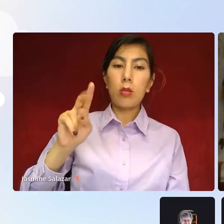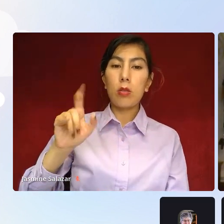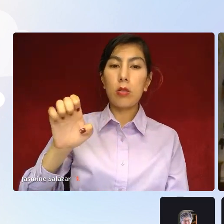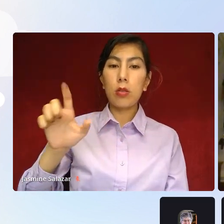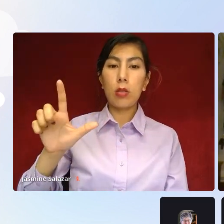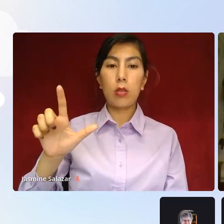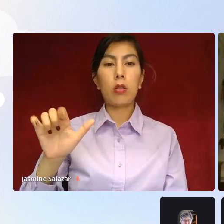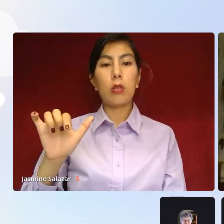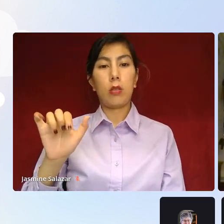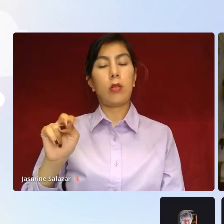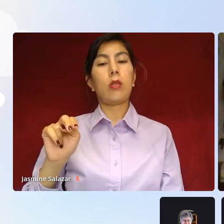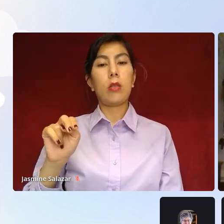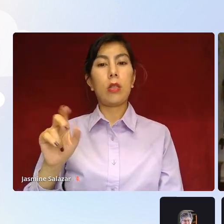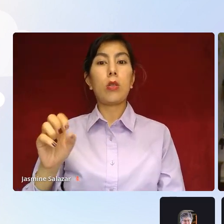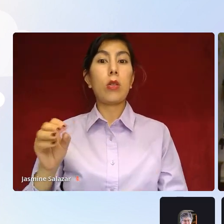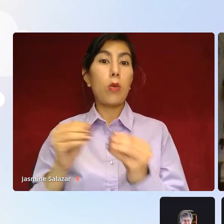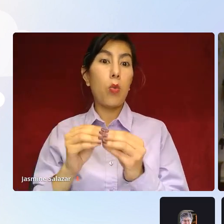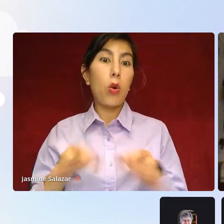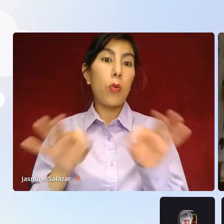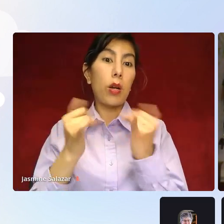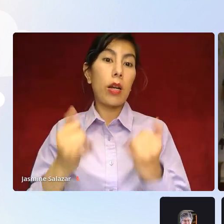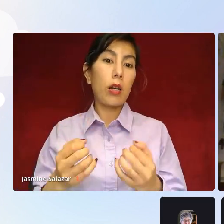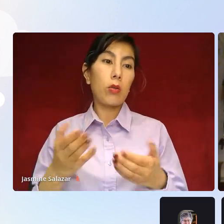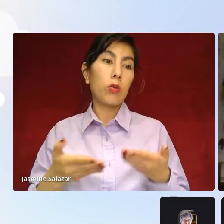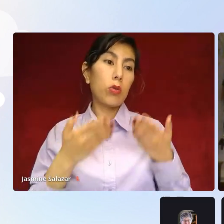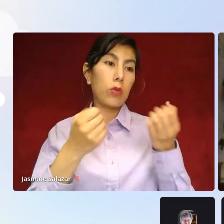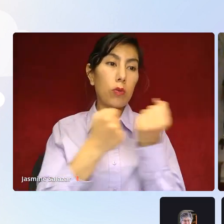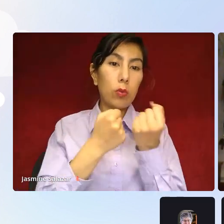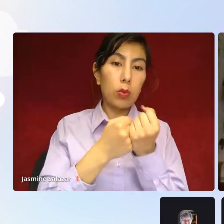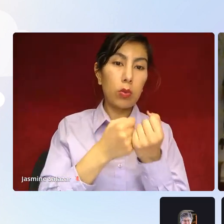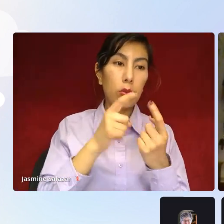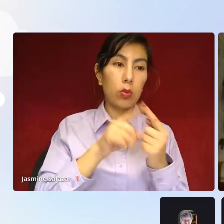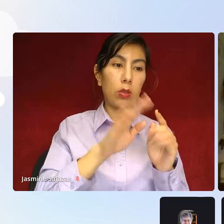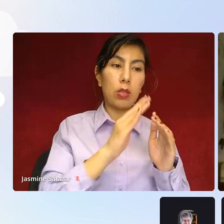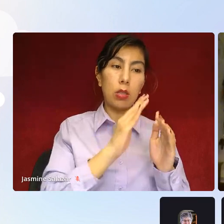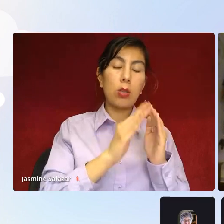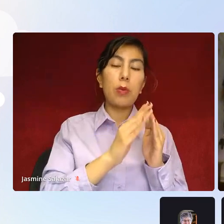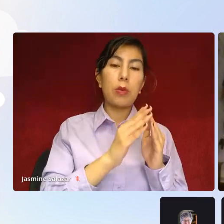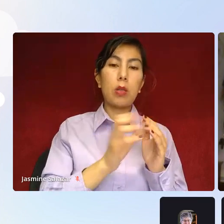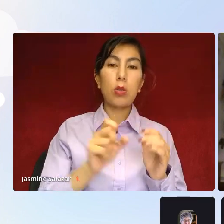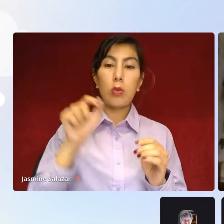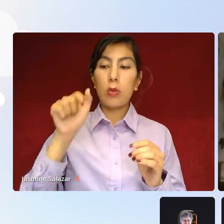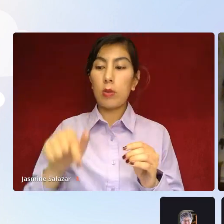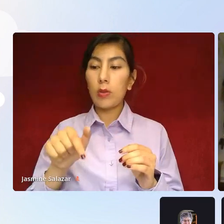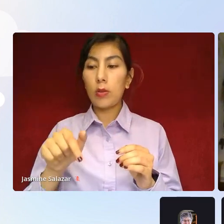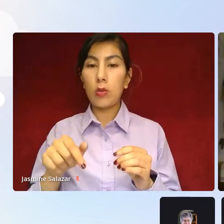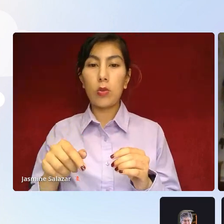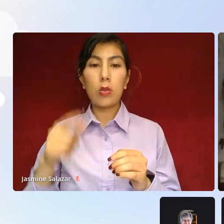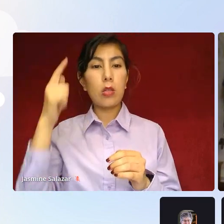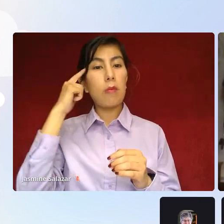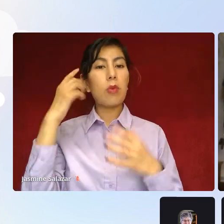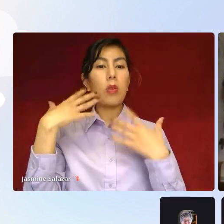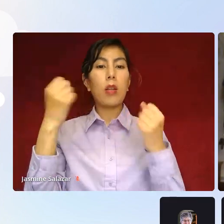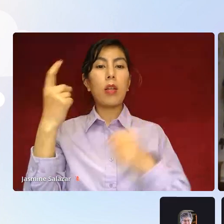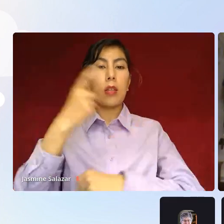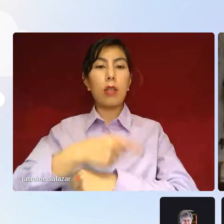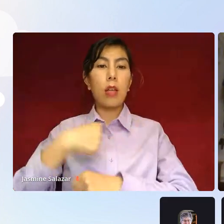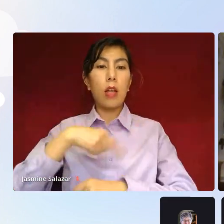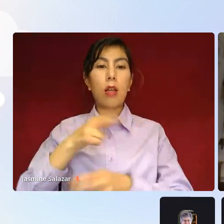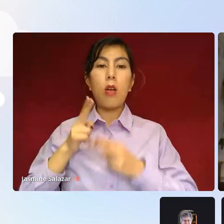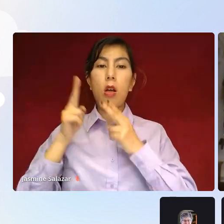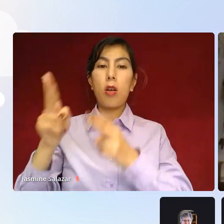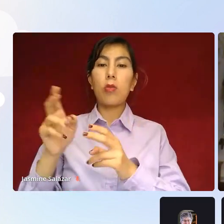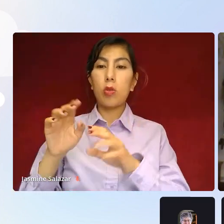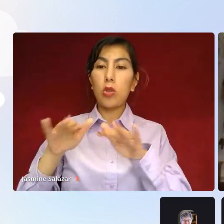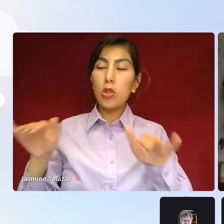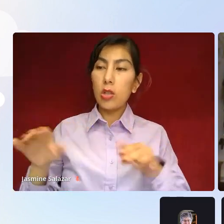ever to offer our support and resources for these communities. So this AA and HPI Mental Health Day, I honor our children and